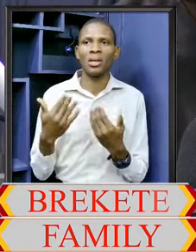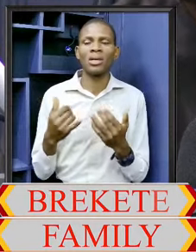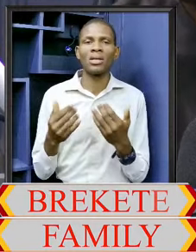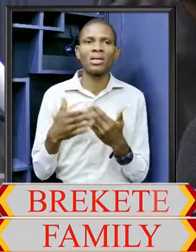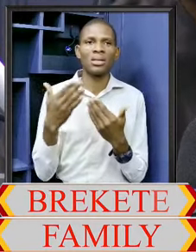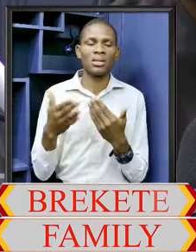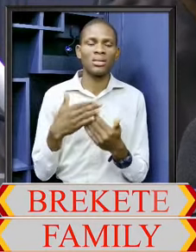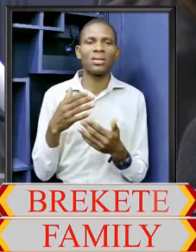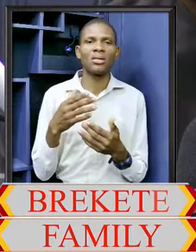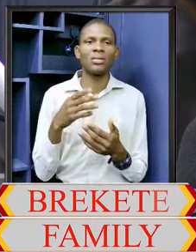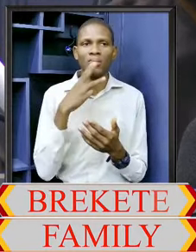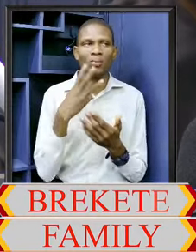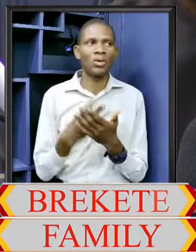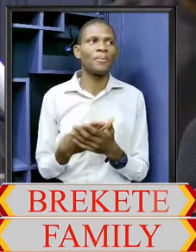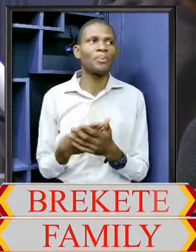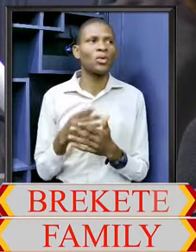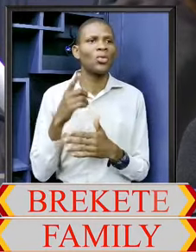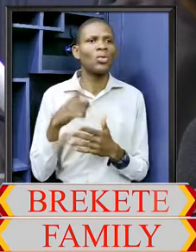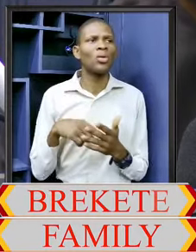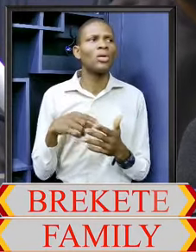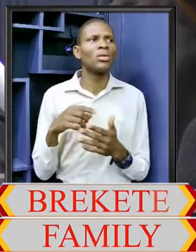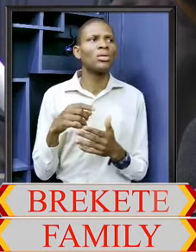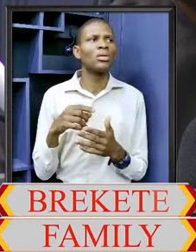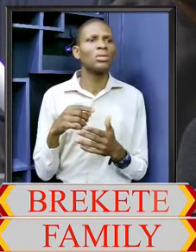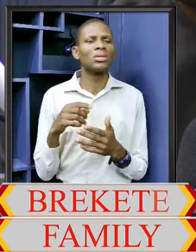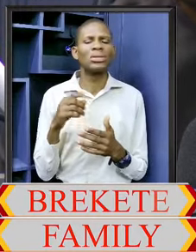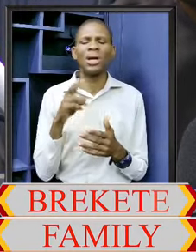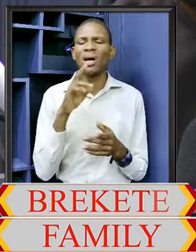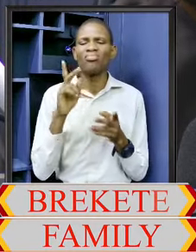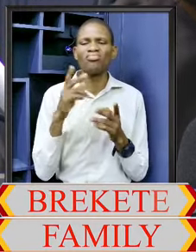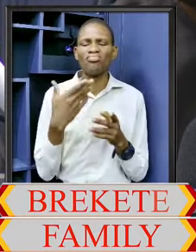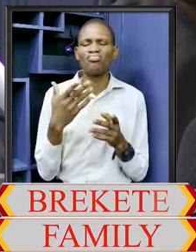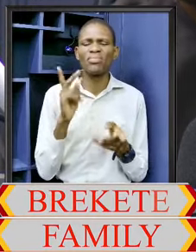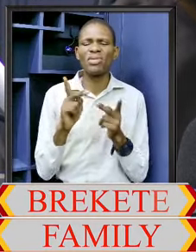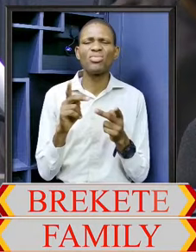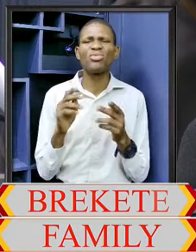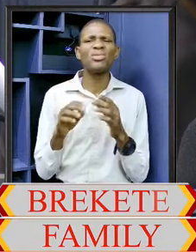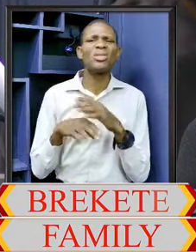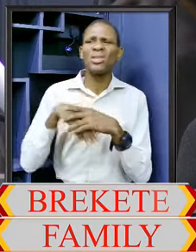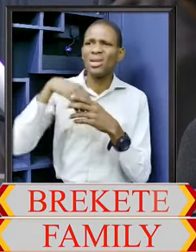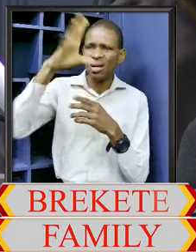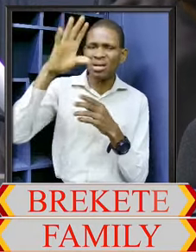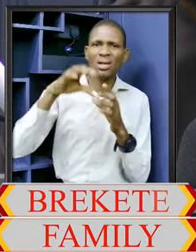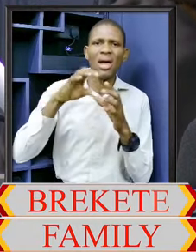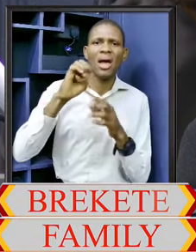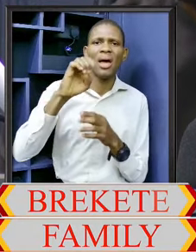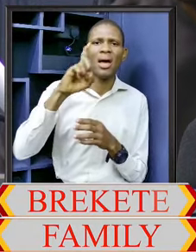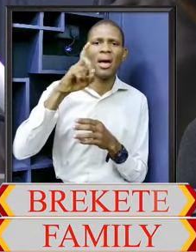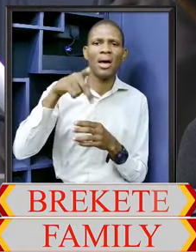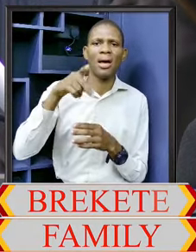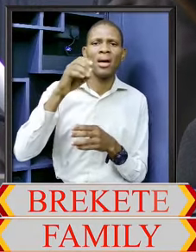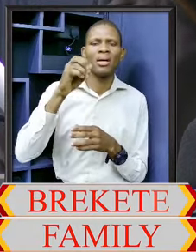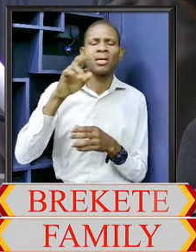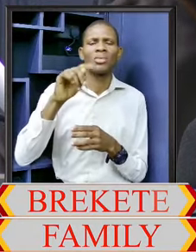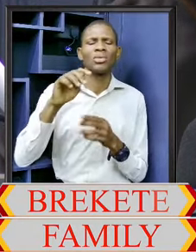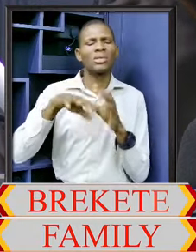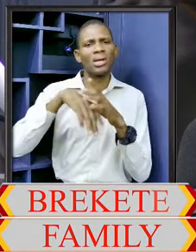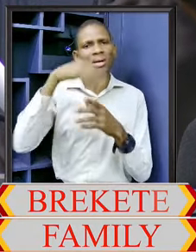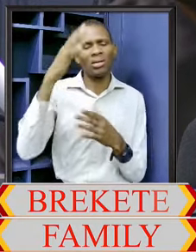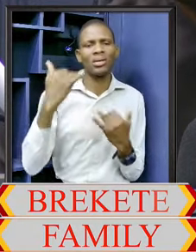easier way. Okay. Waiting and waiting people they export now, where they invoke, where we say una contact